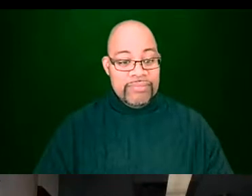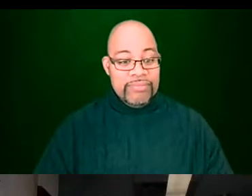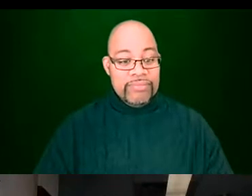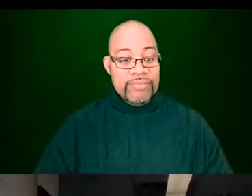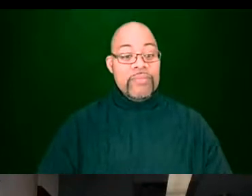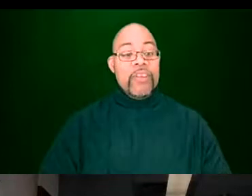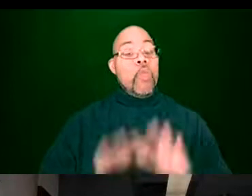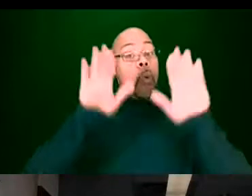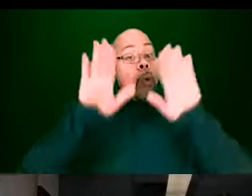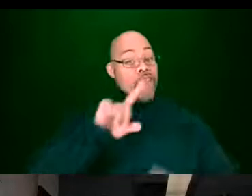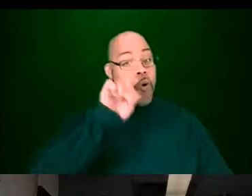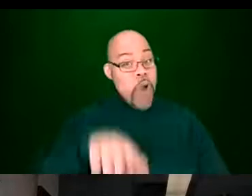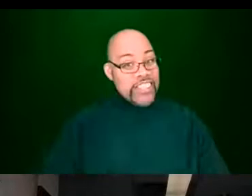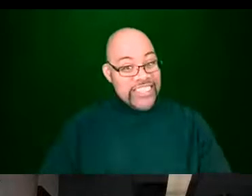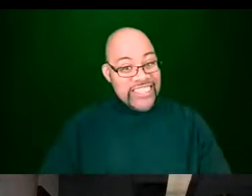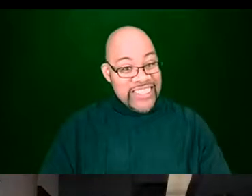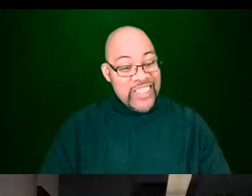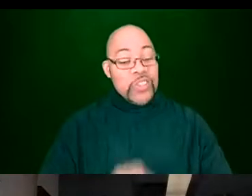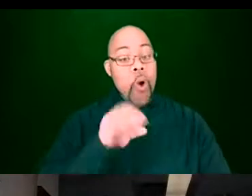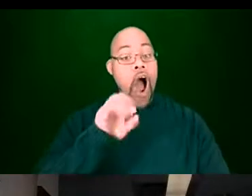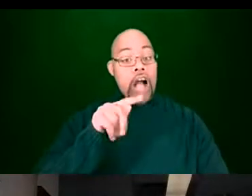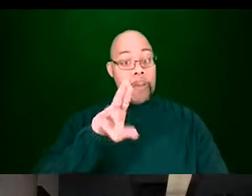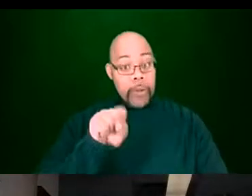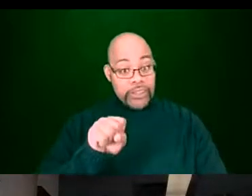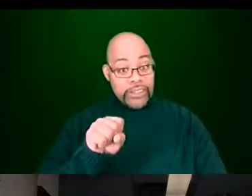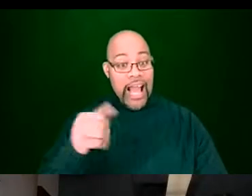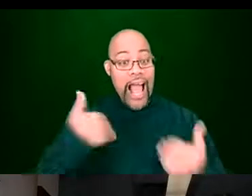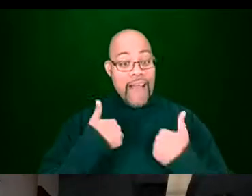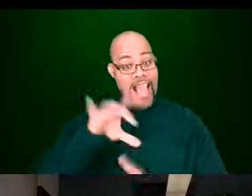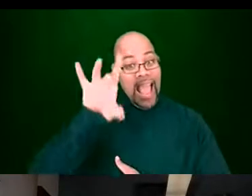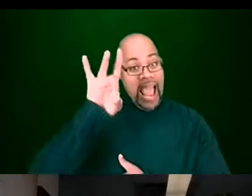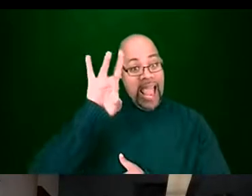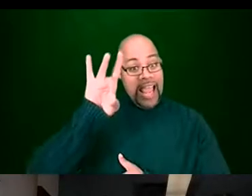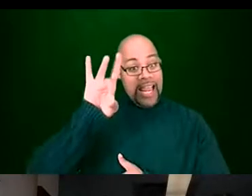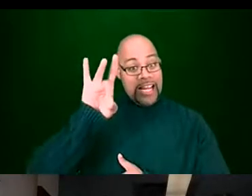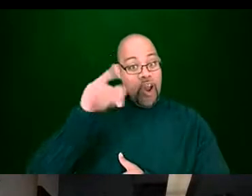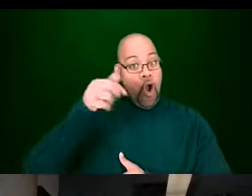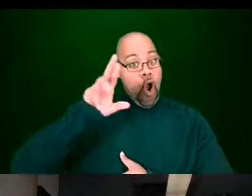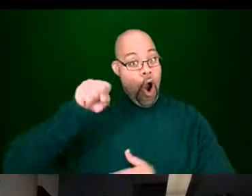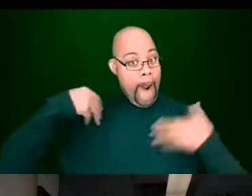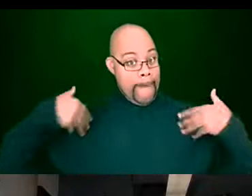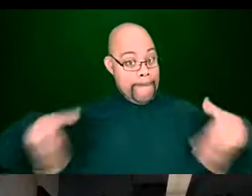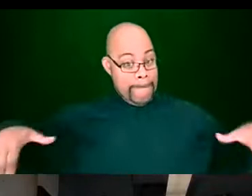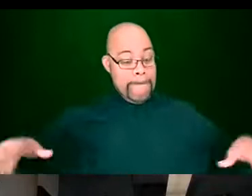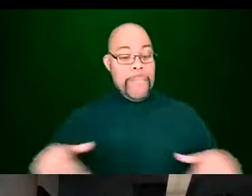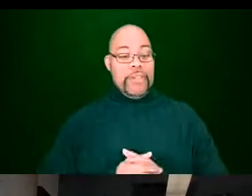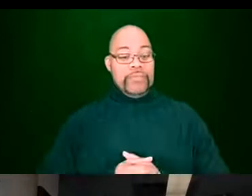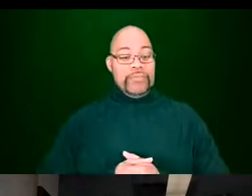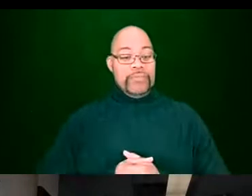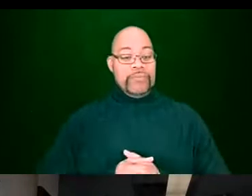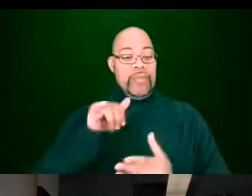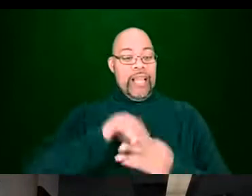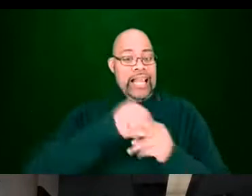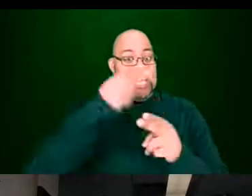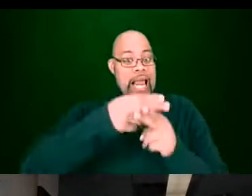That's a wonderful question. So octopuses have 8 arms. So right there in the